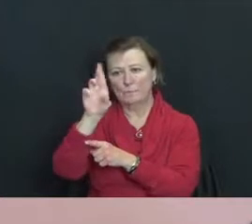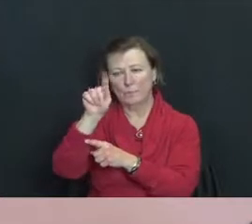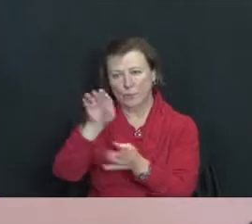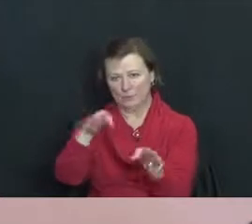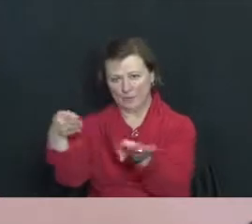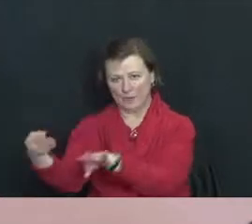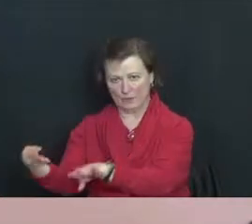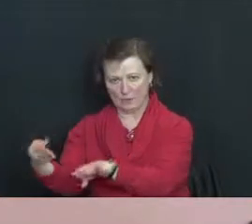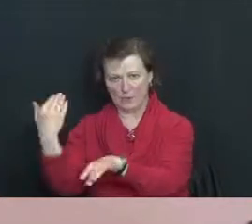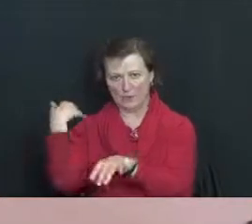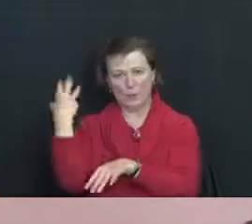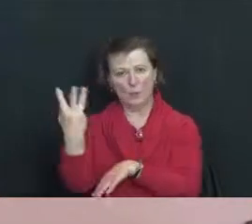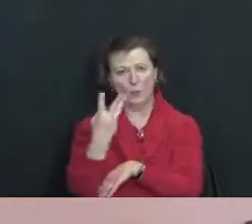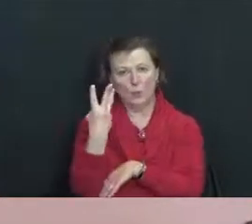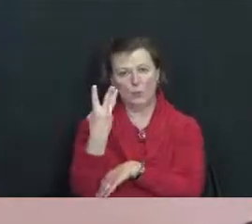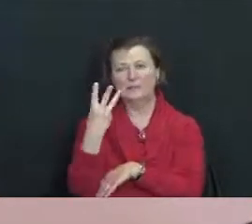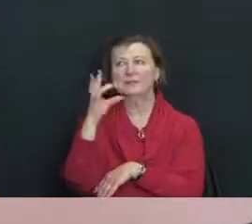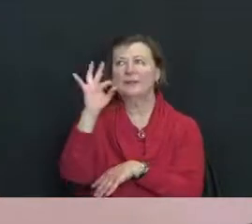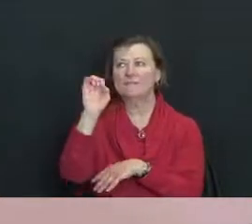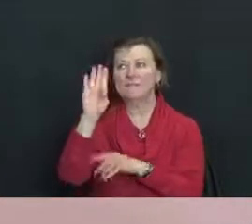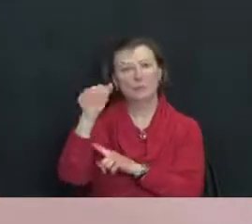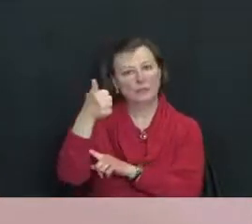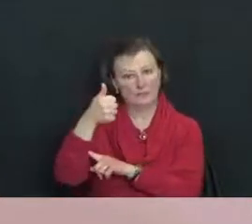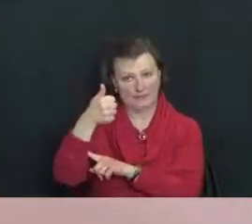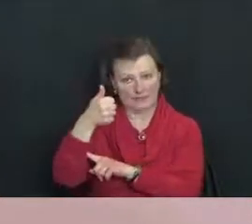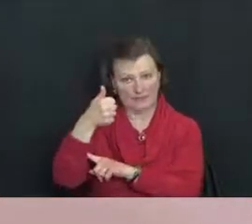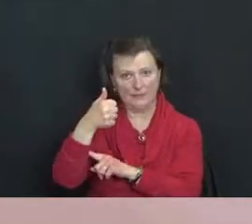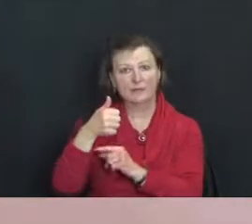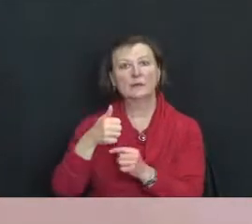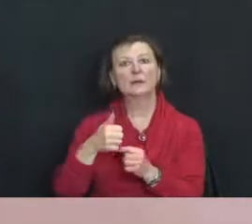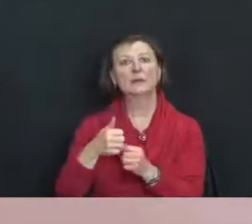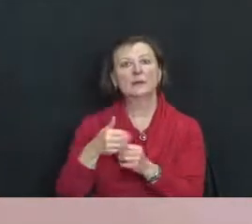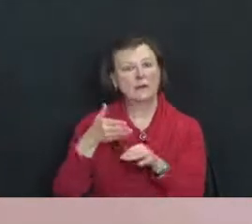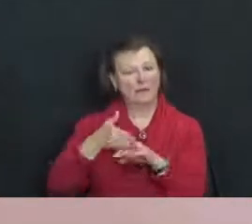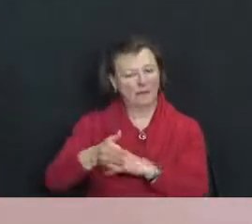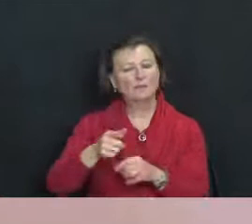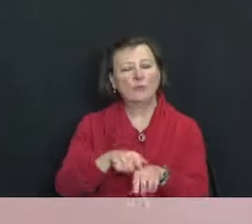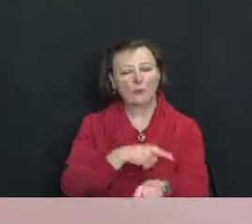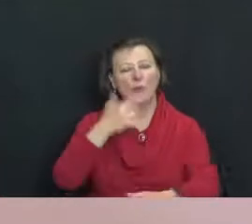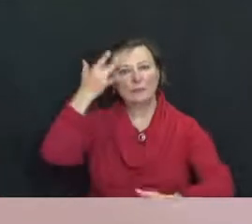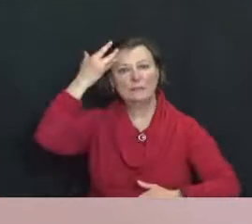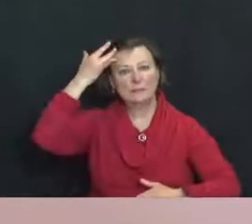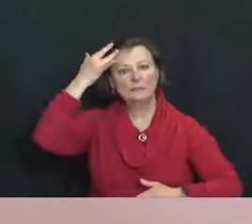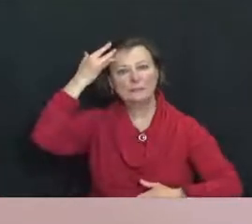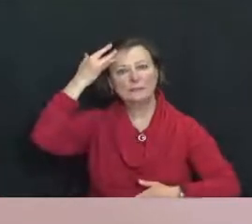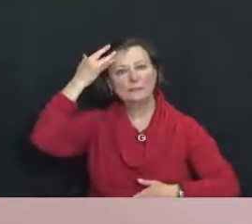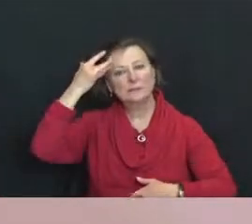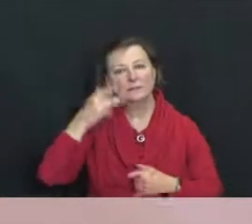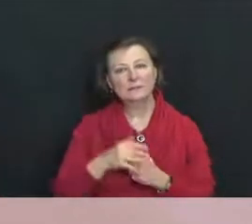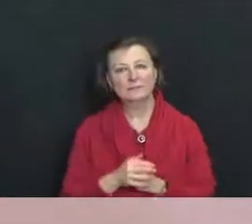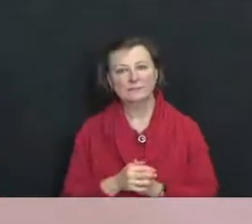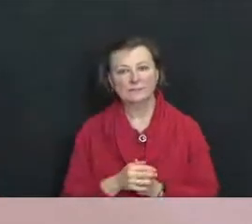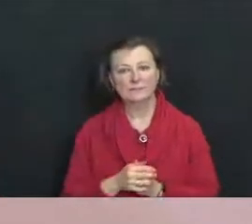on Wednesday, February the 10th, after a long illness.